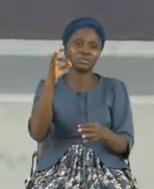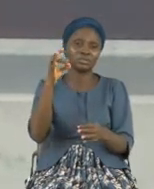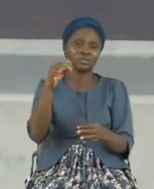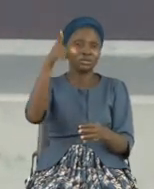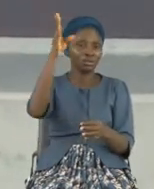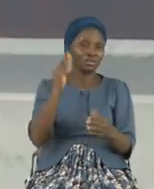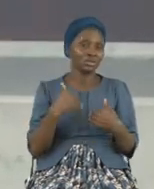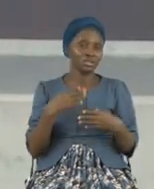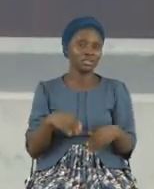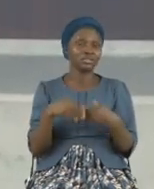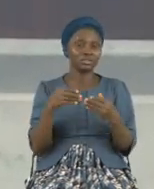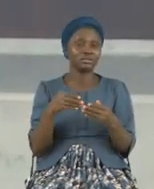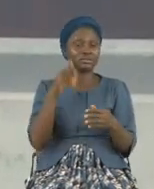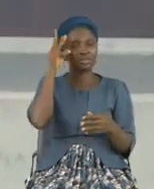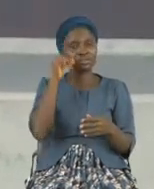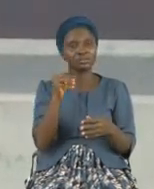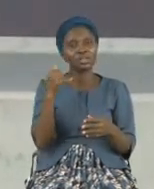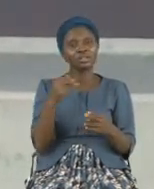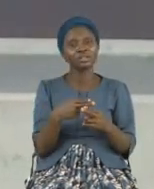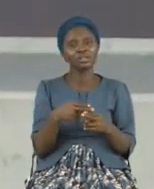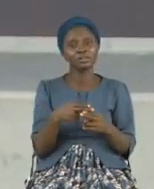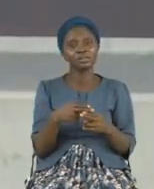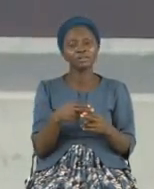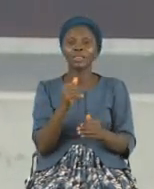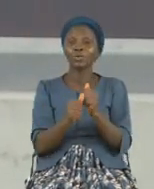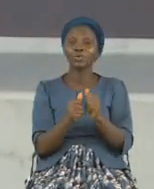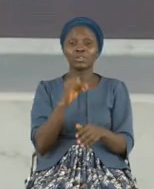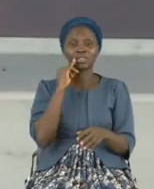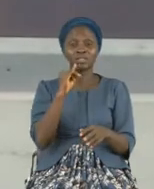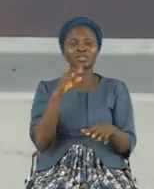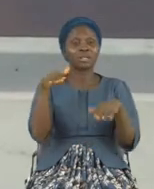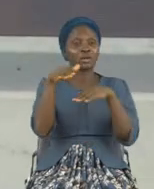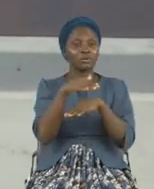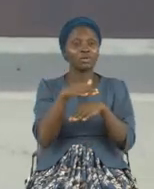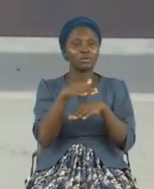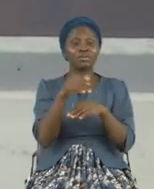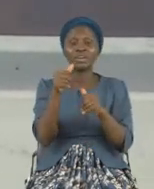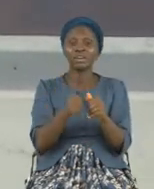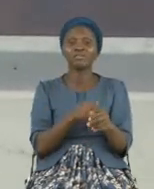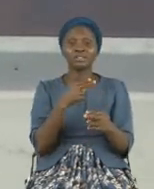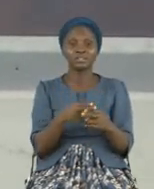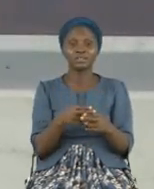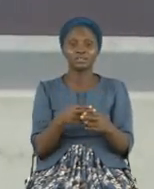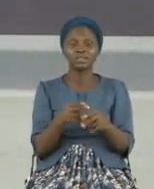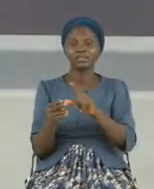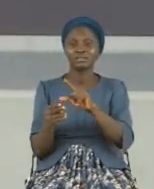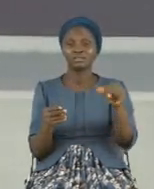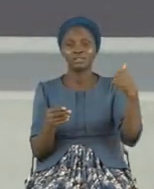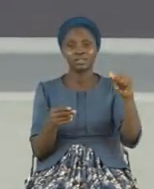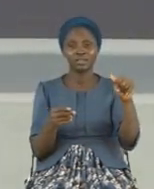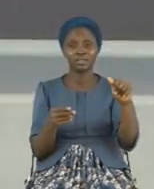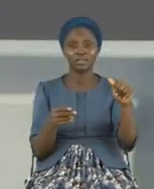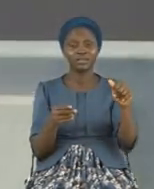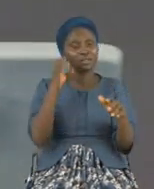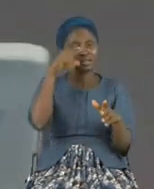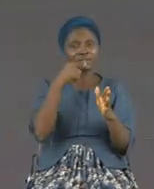given him a name which is above every name. Verse 10, it says